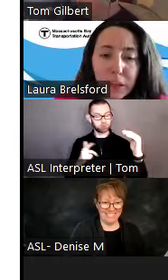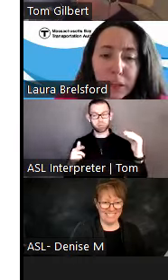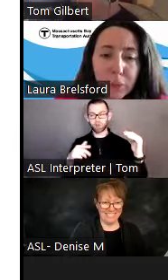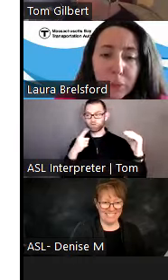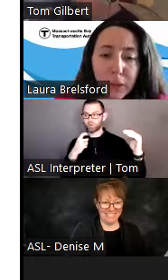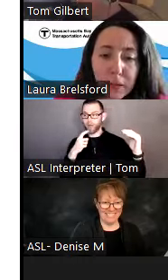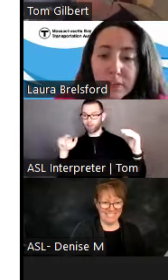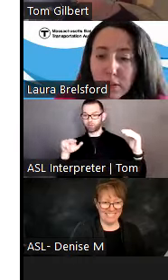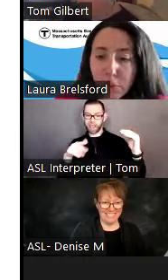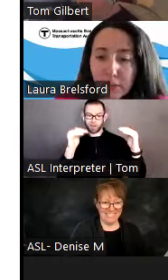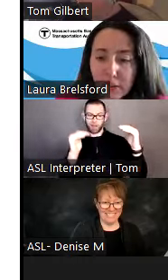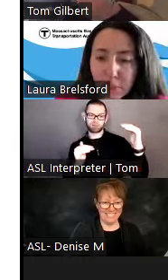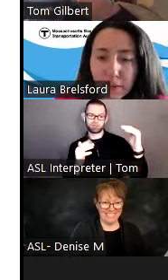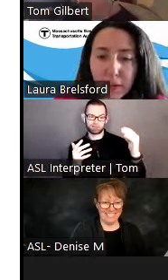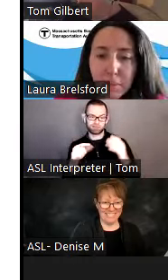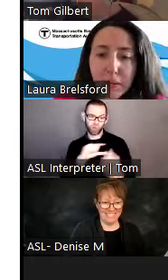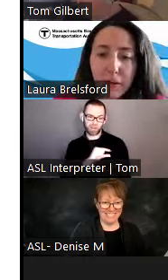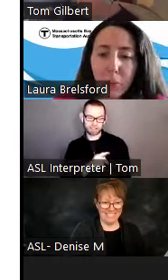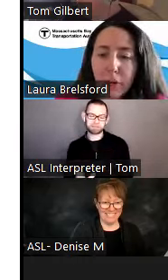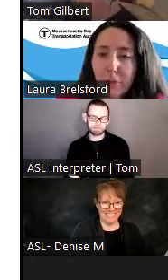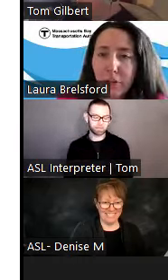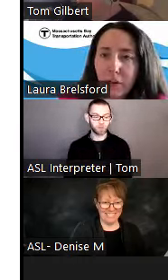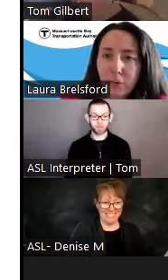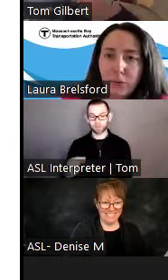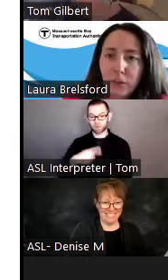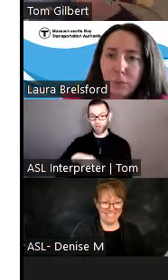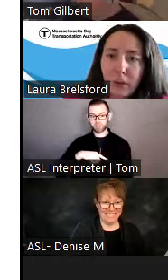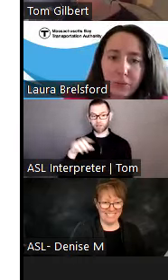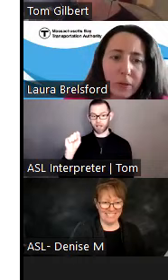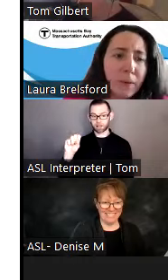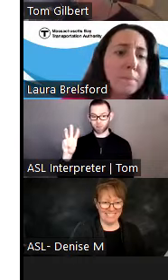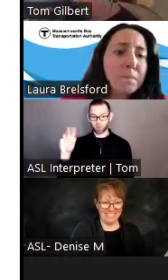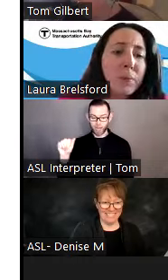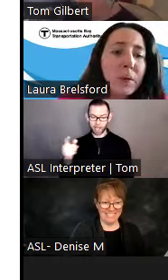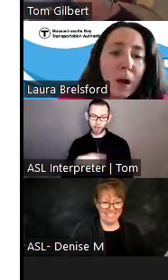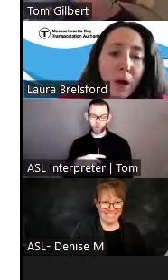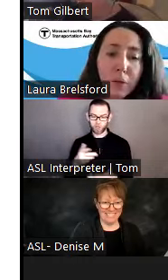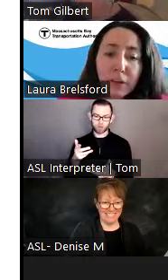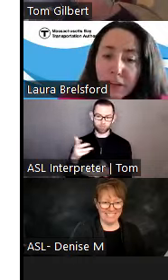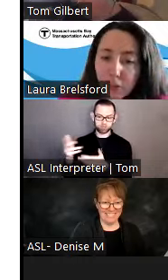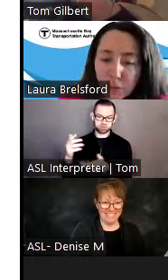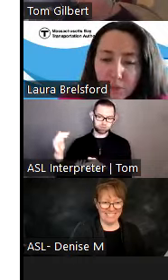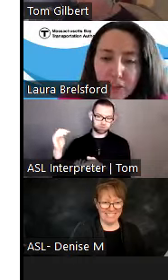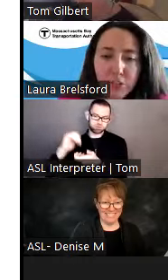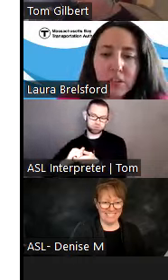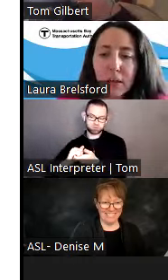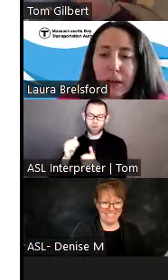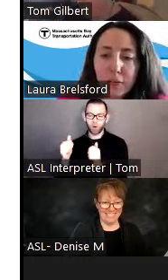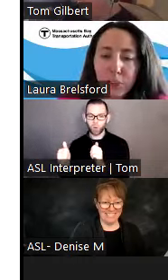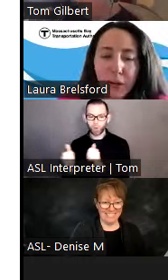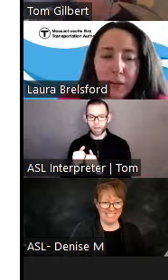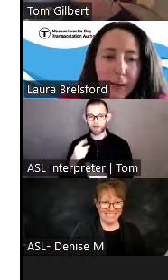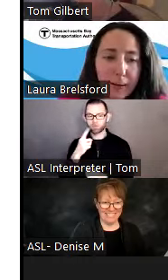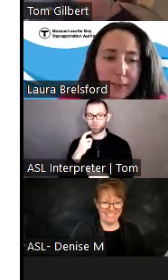So we System-wide accessibility began working very closely with red line transportation